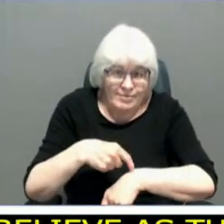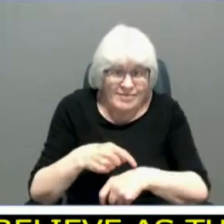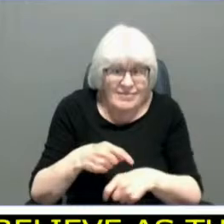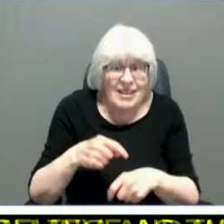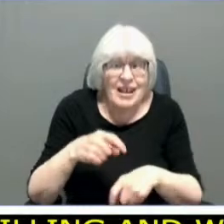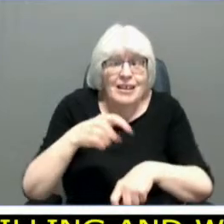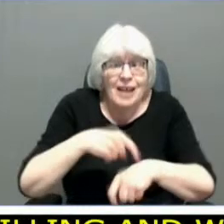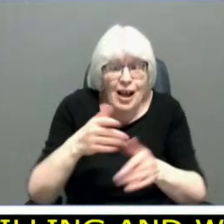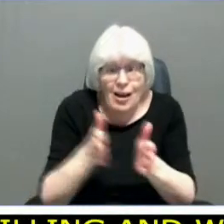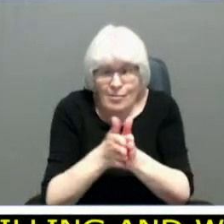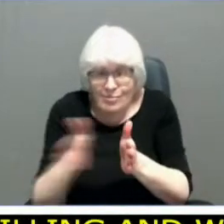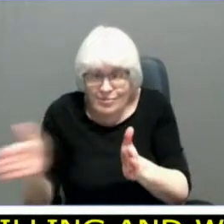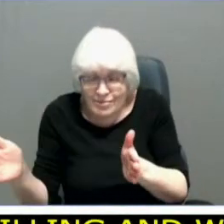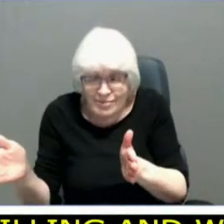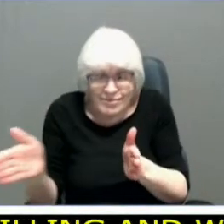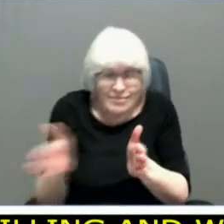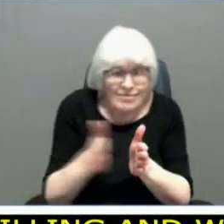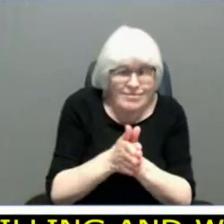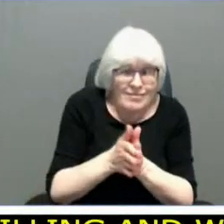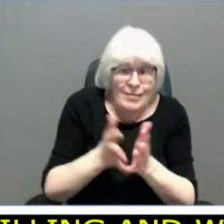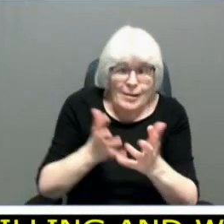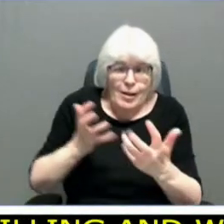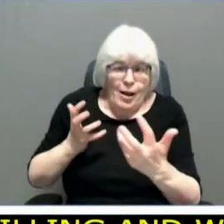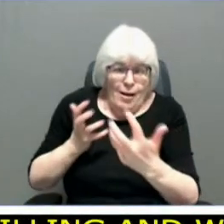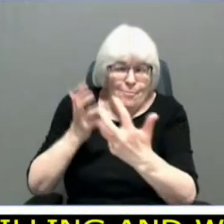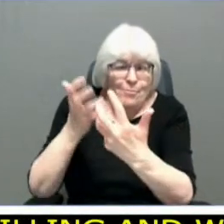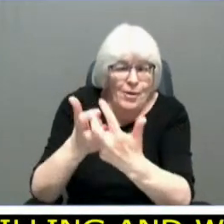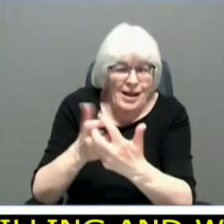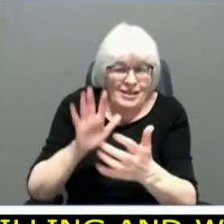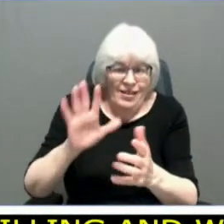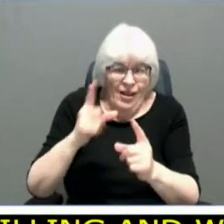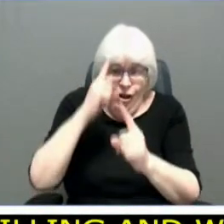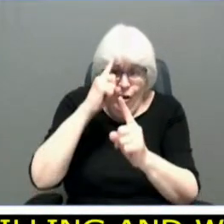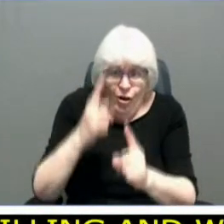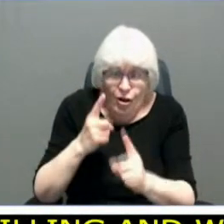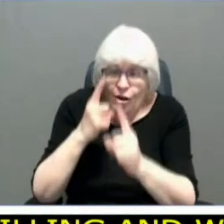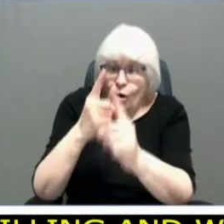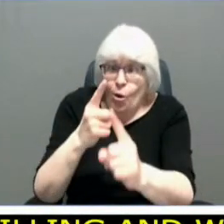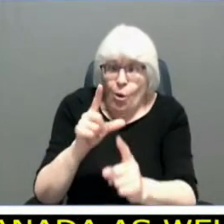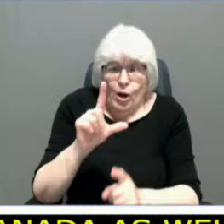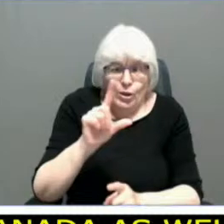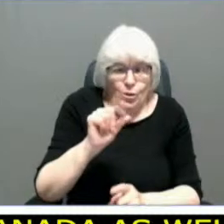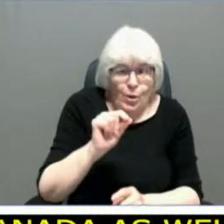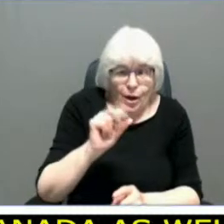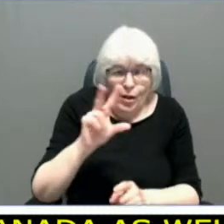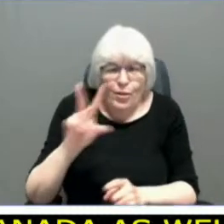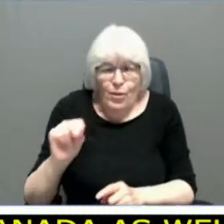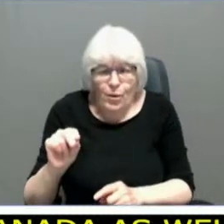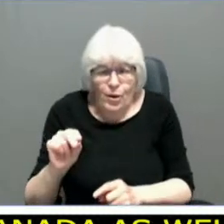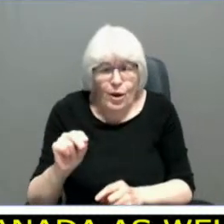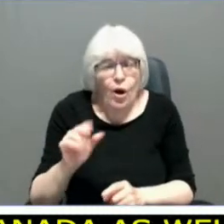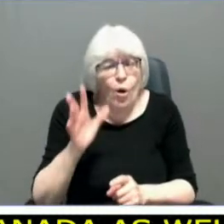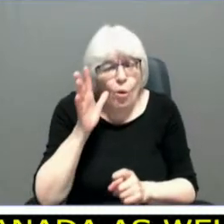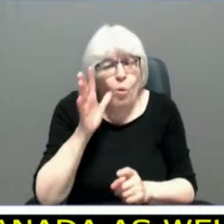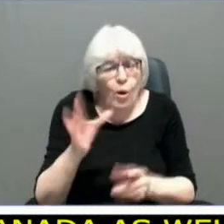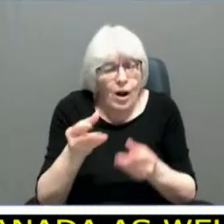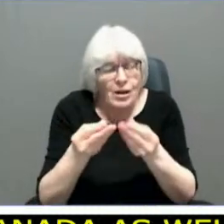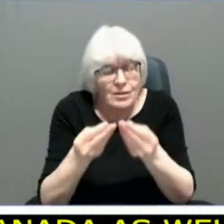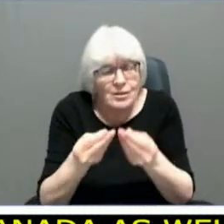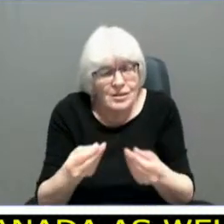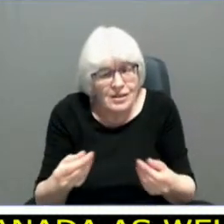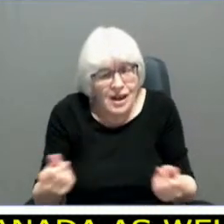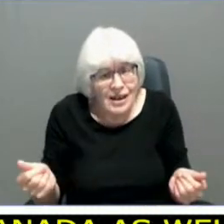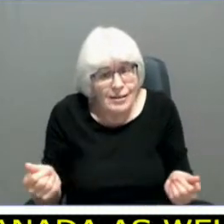of 2030? And I think that this will be solved over time. It's just we need to move quicker